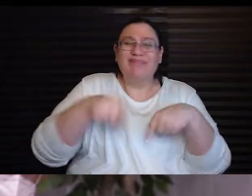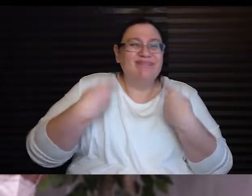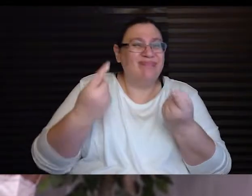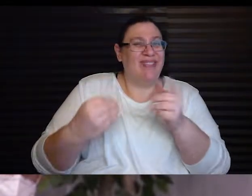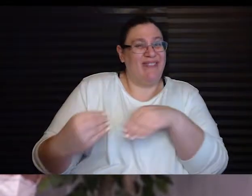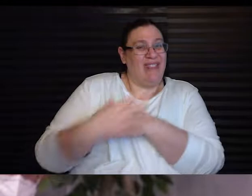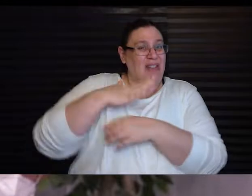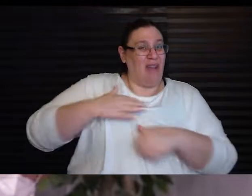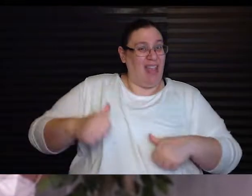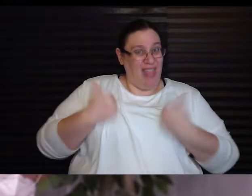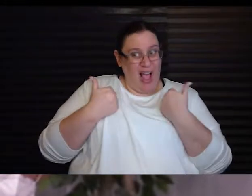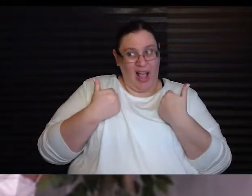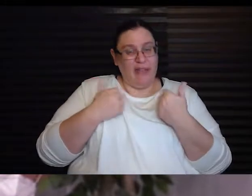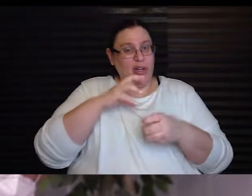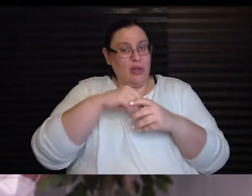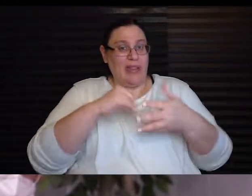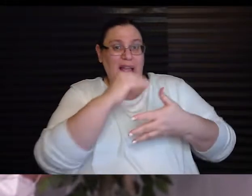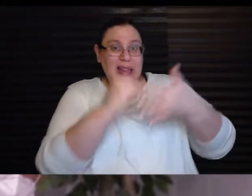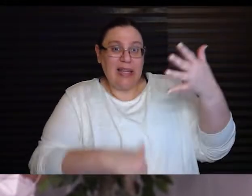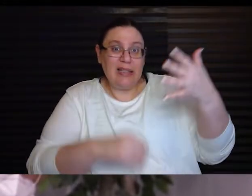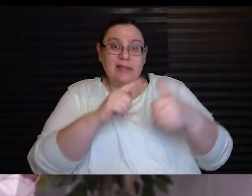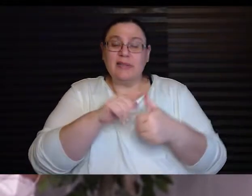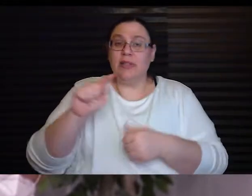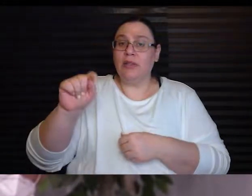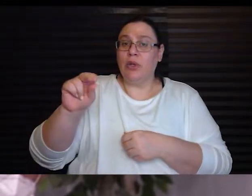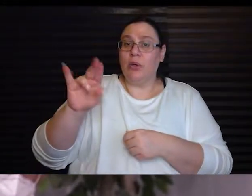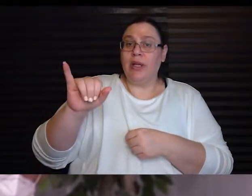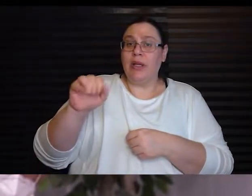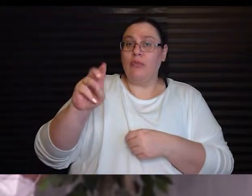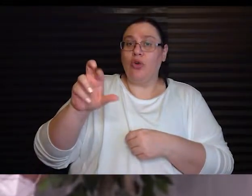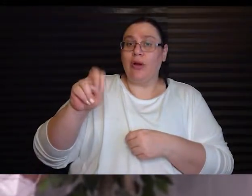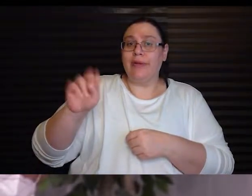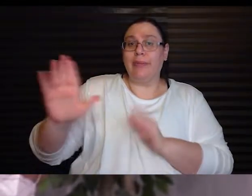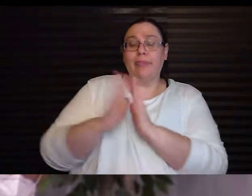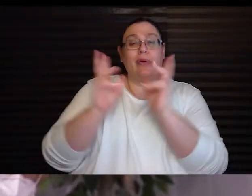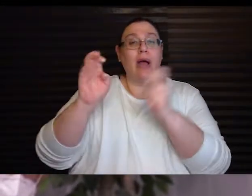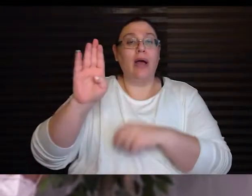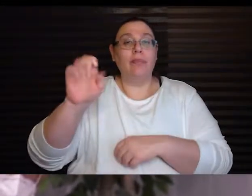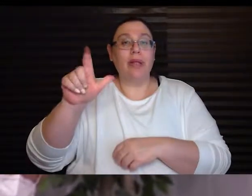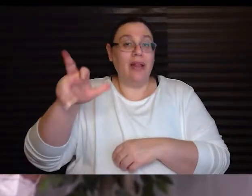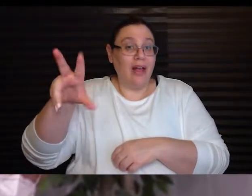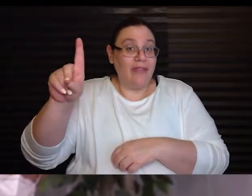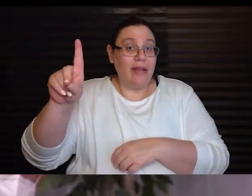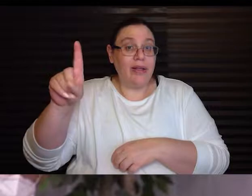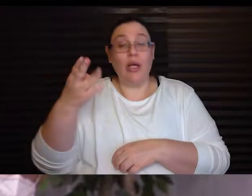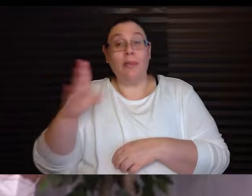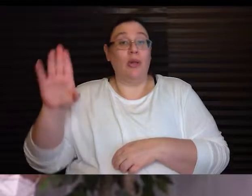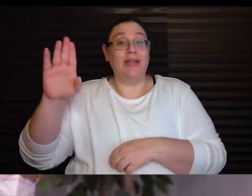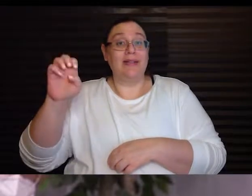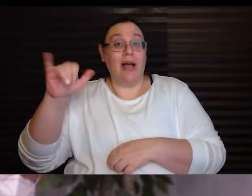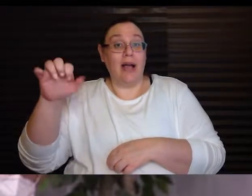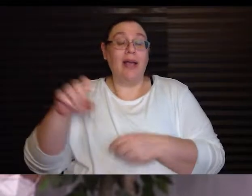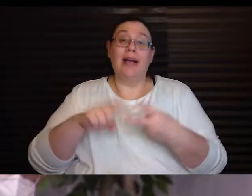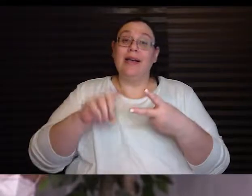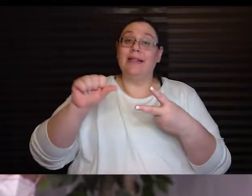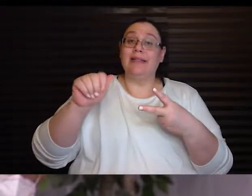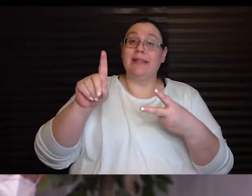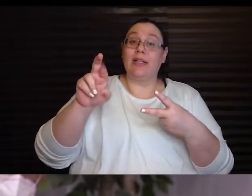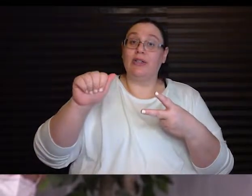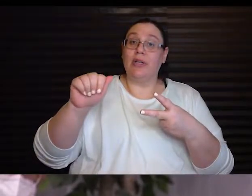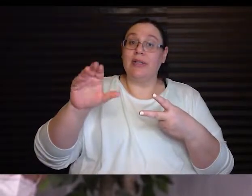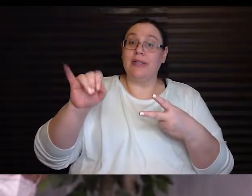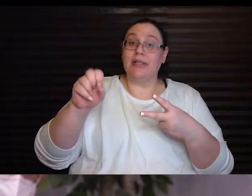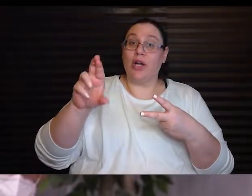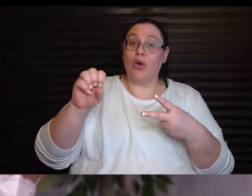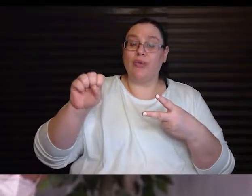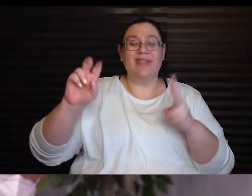I've read in my life are on that list. Toni Morrison's Beloved and The Bluest Eye, Sandra Cisneros' House on